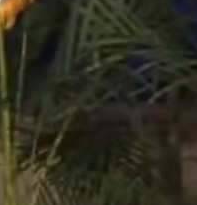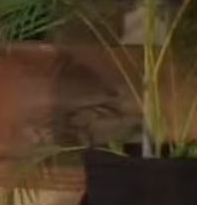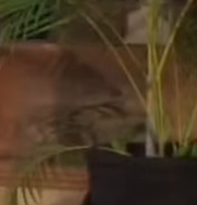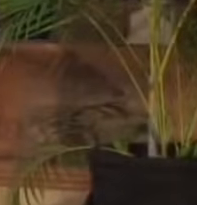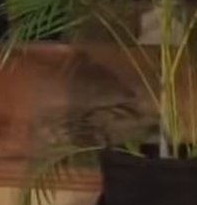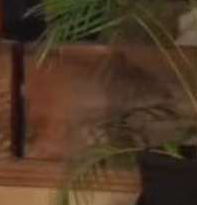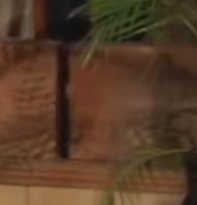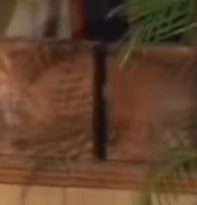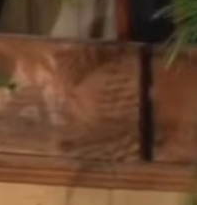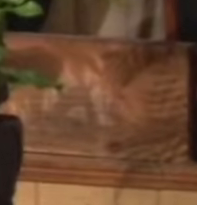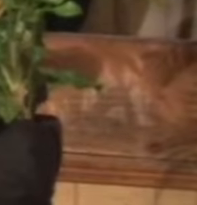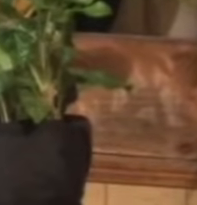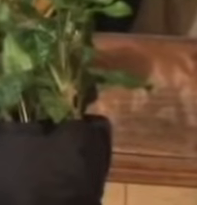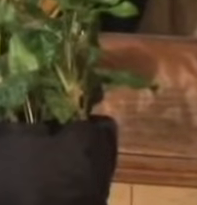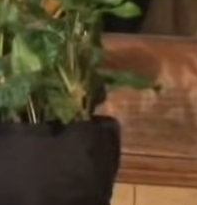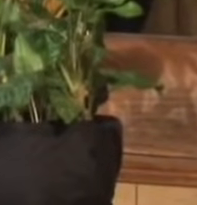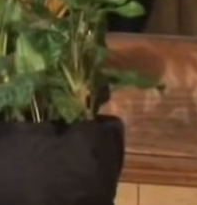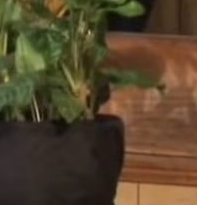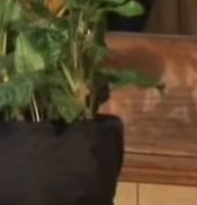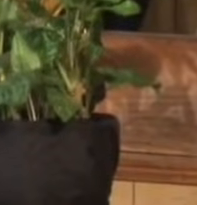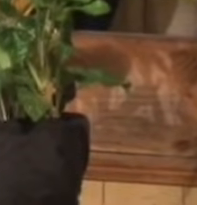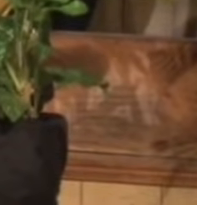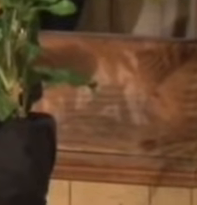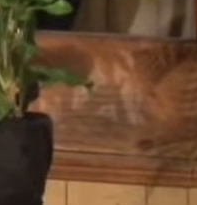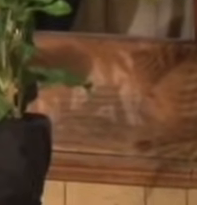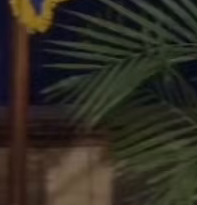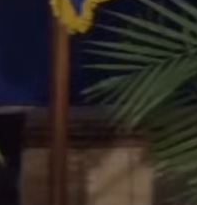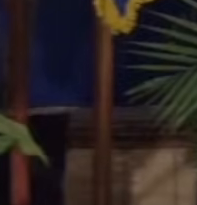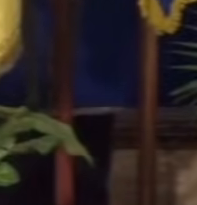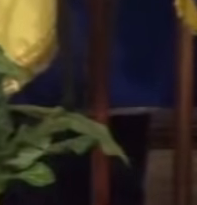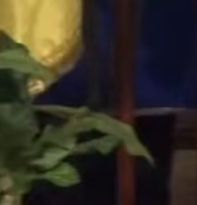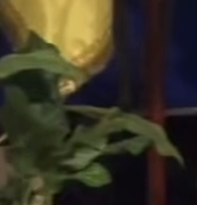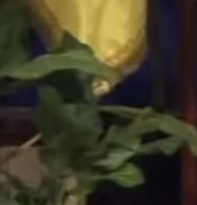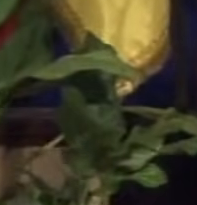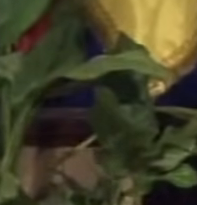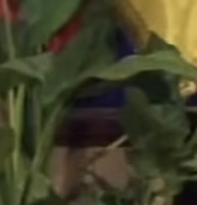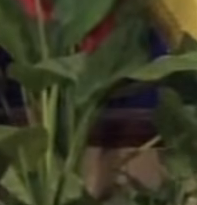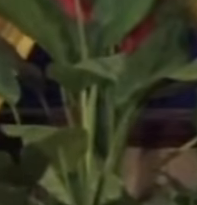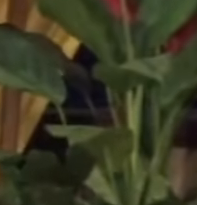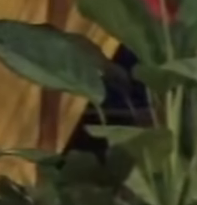street. He made the world in 6 days.